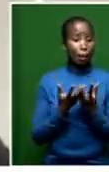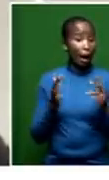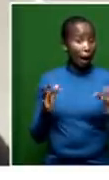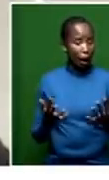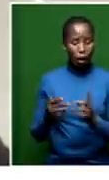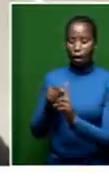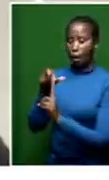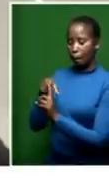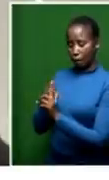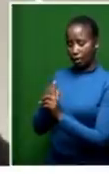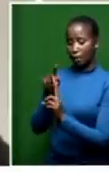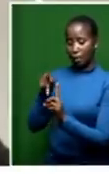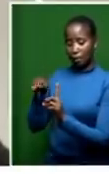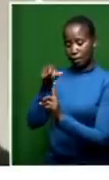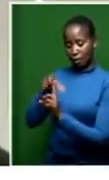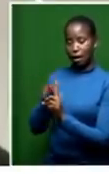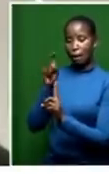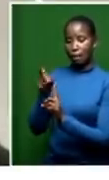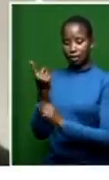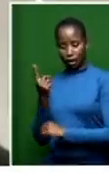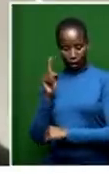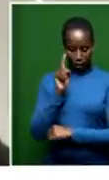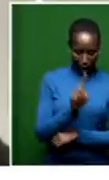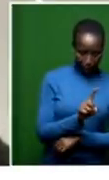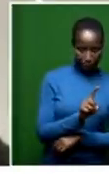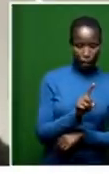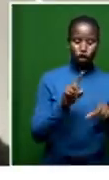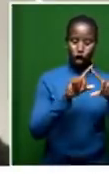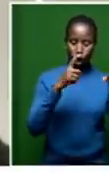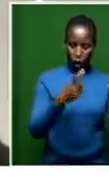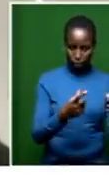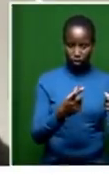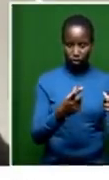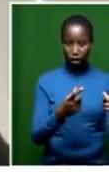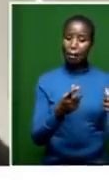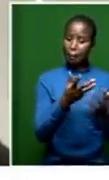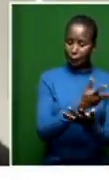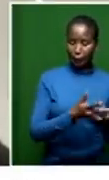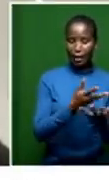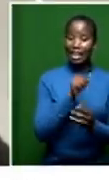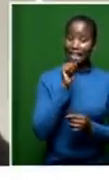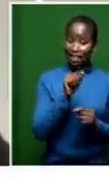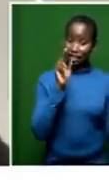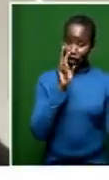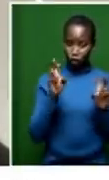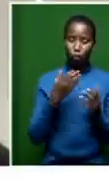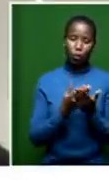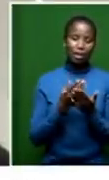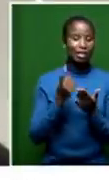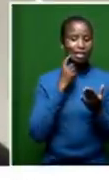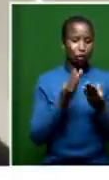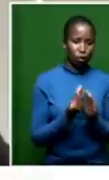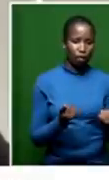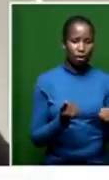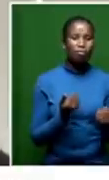front of us, and that it's an issue that would remedy. It will take us a week to